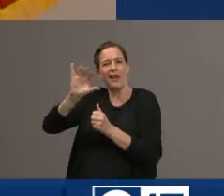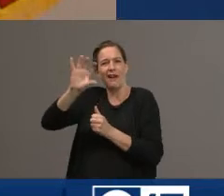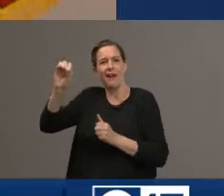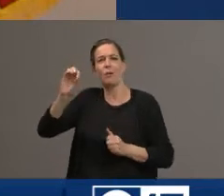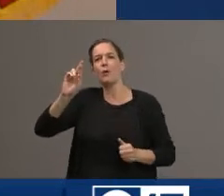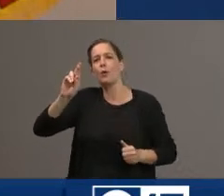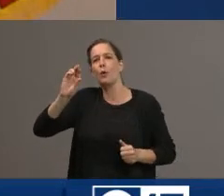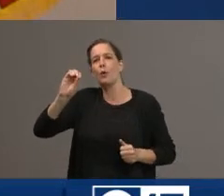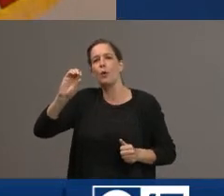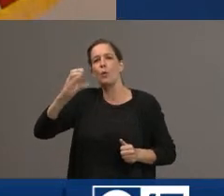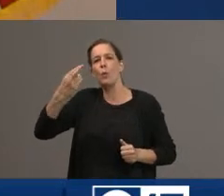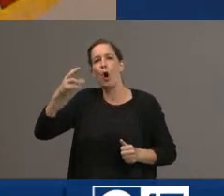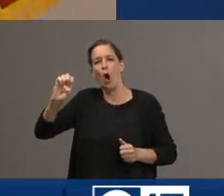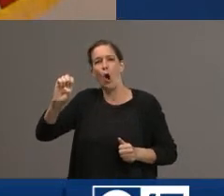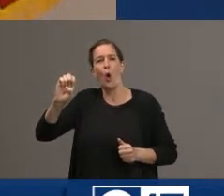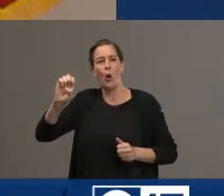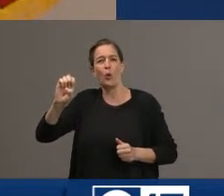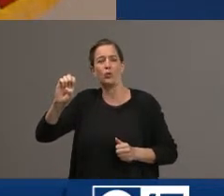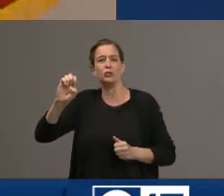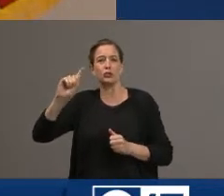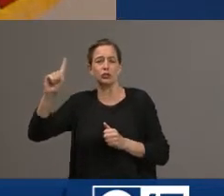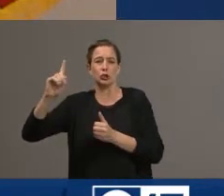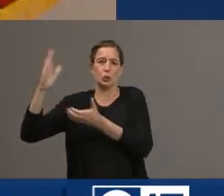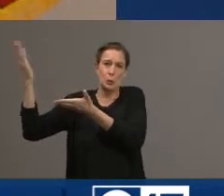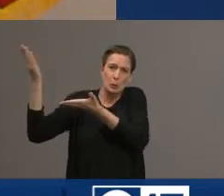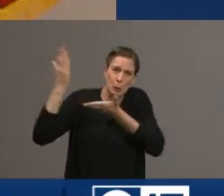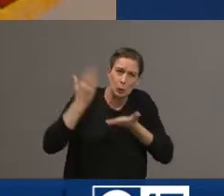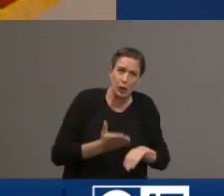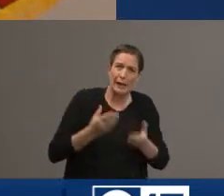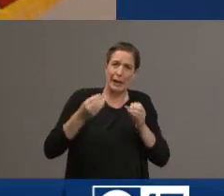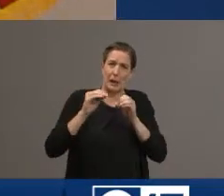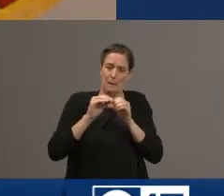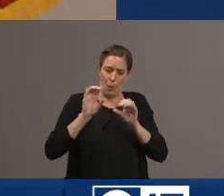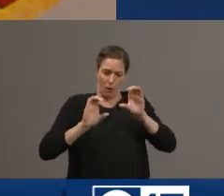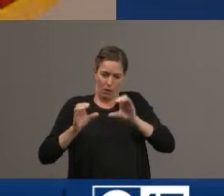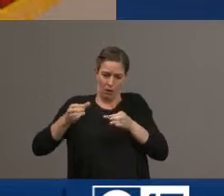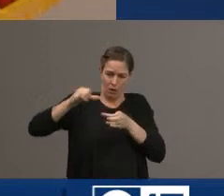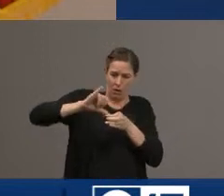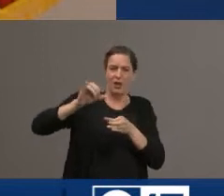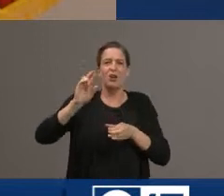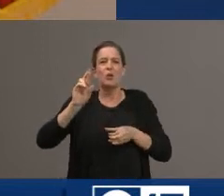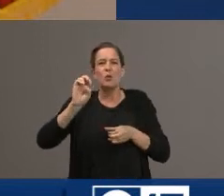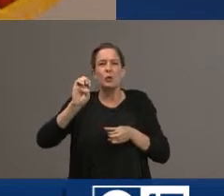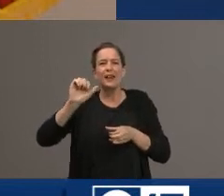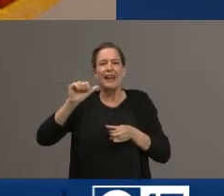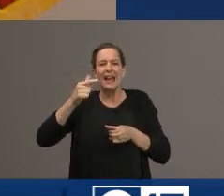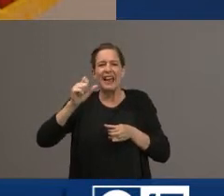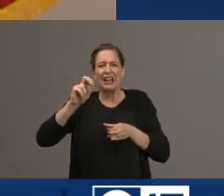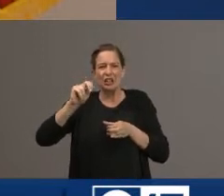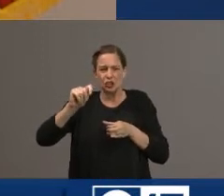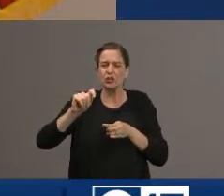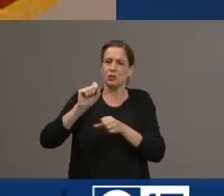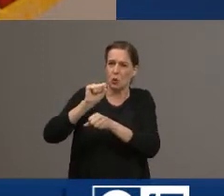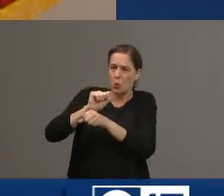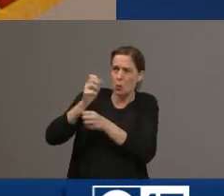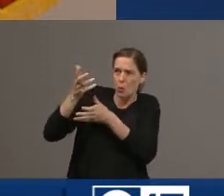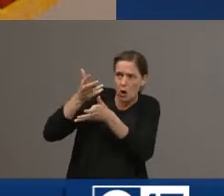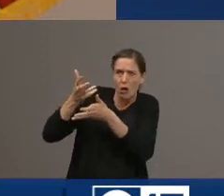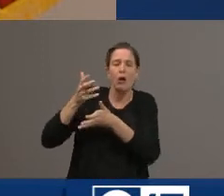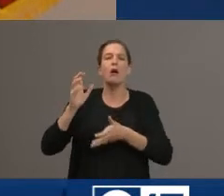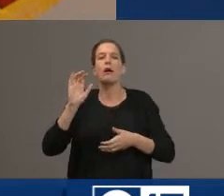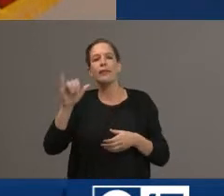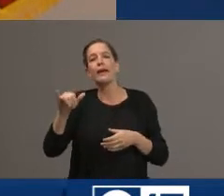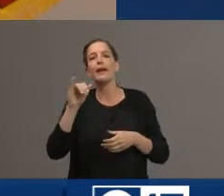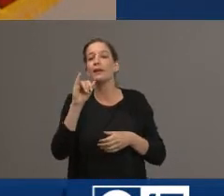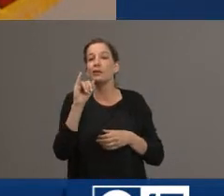still working to try and continue that increased supply. And then we're working with the partners out in the field to make sure that even if there